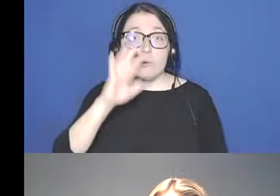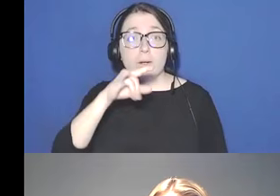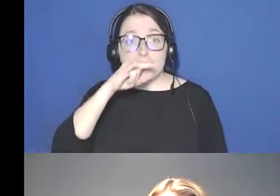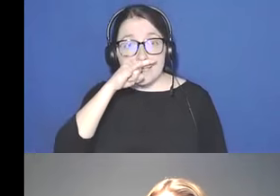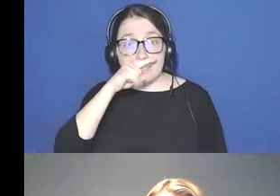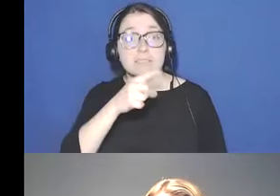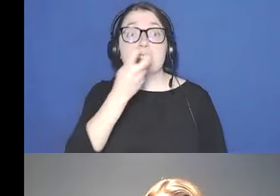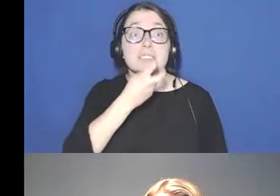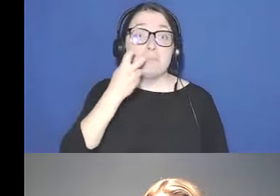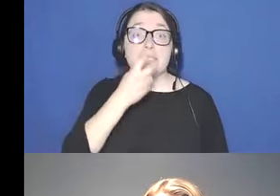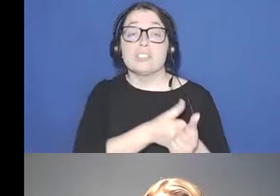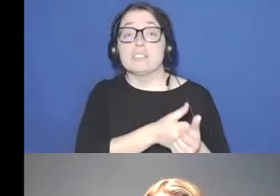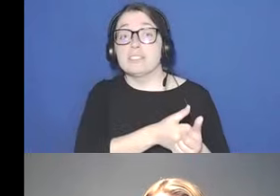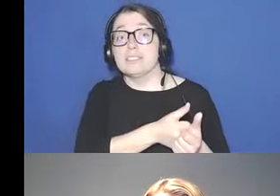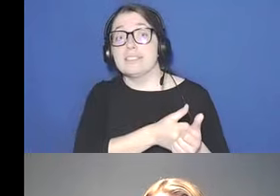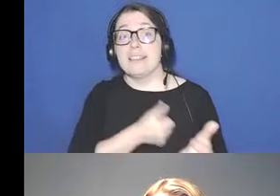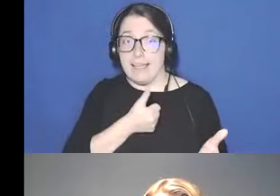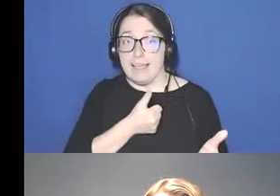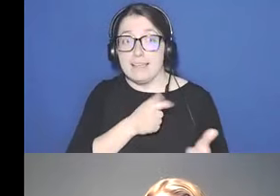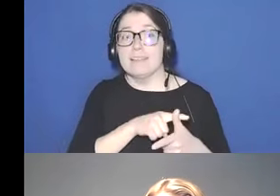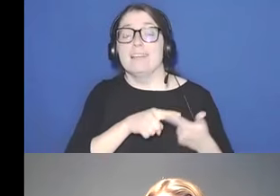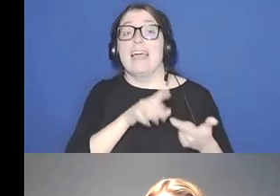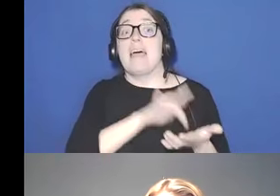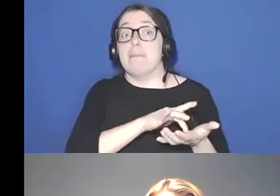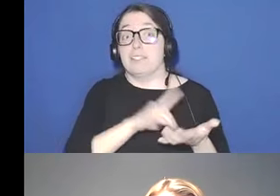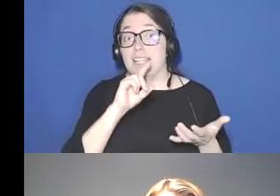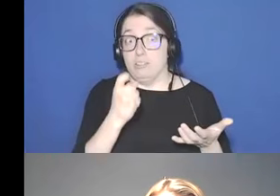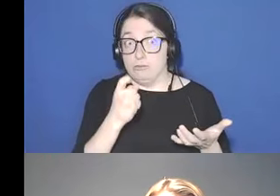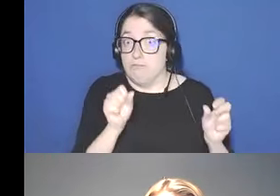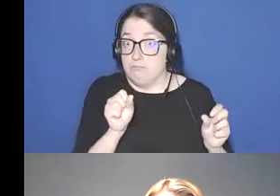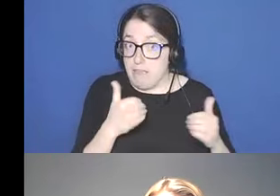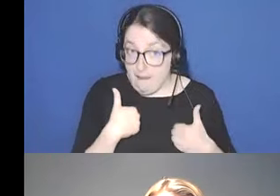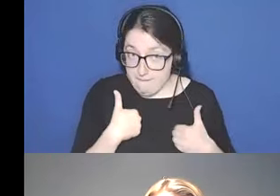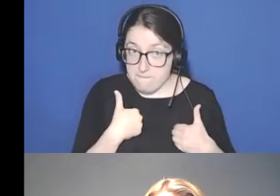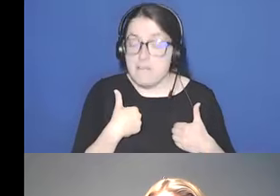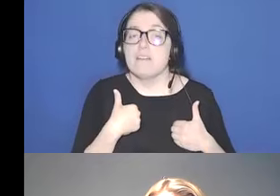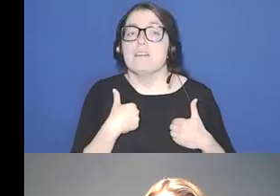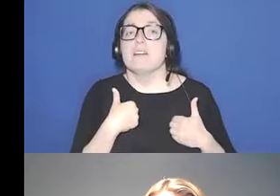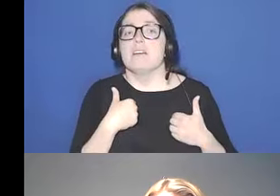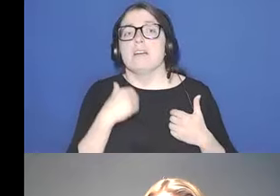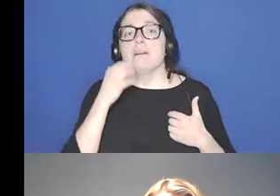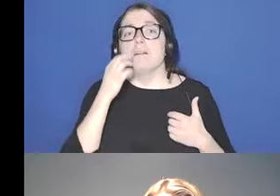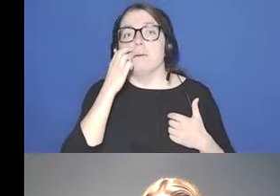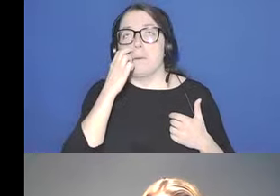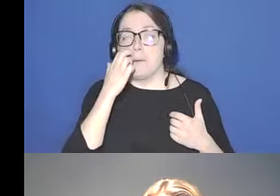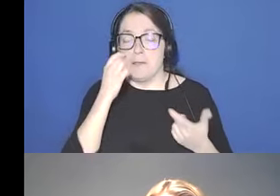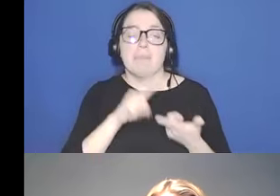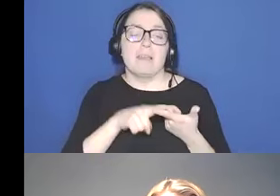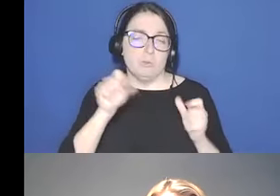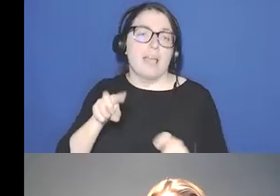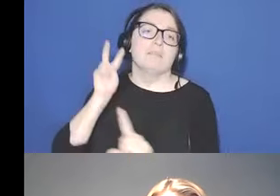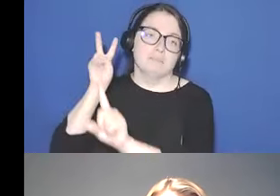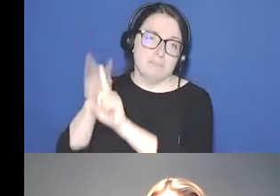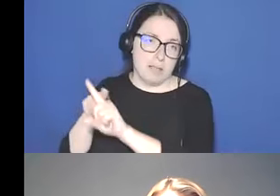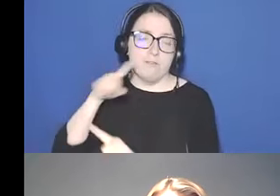medically diagnosed, I think that they can still probably try to apply for SSI while you're waiting for the autism diagnosis. Because like they'll